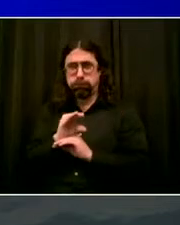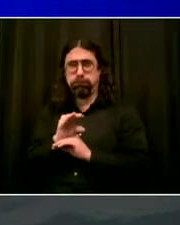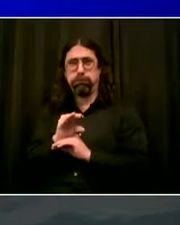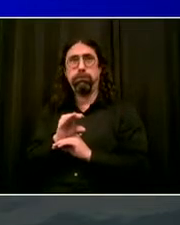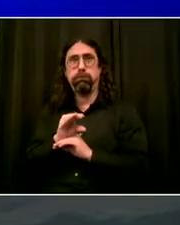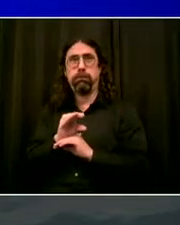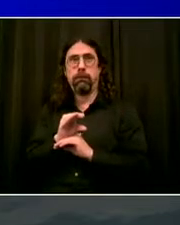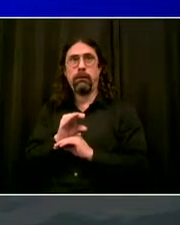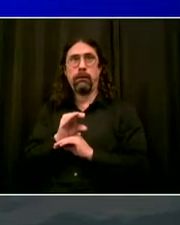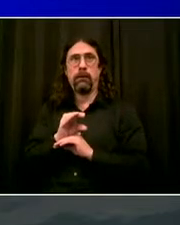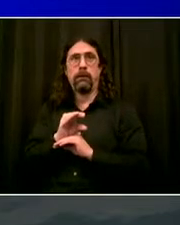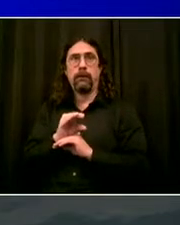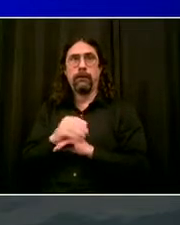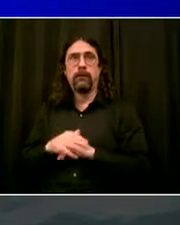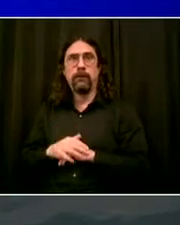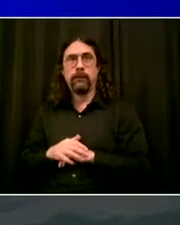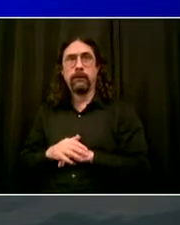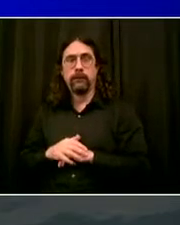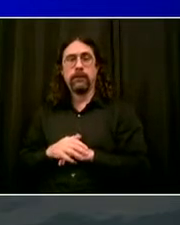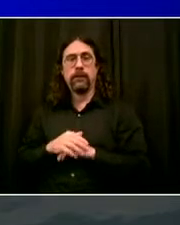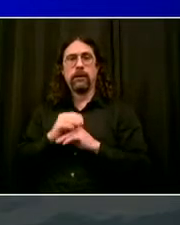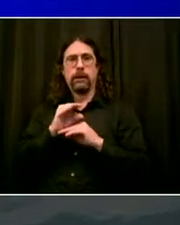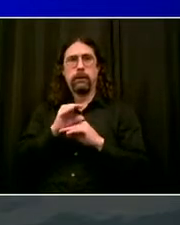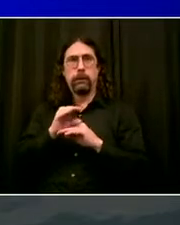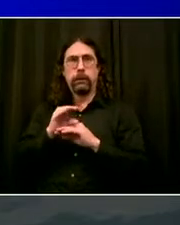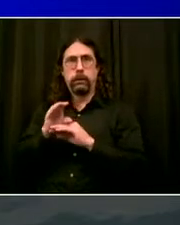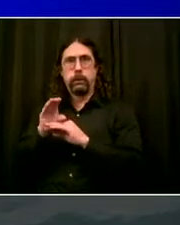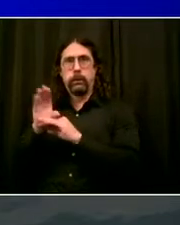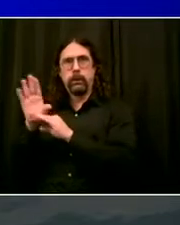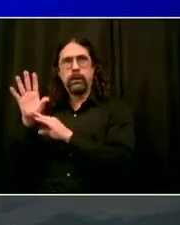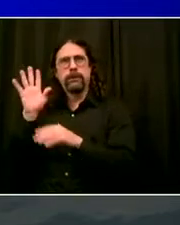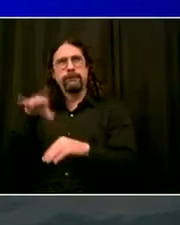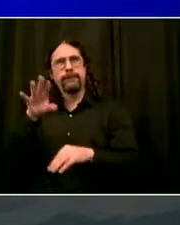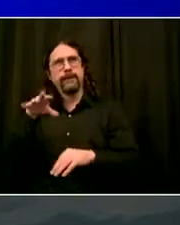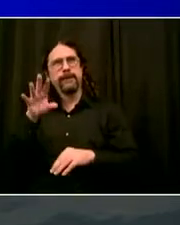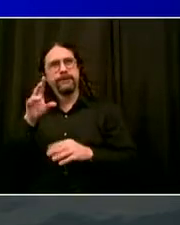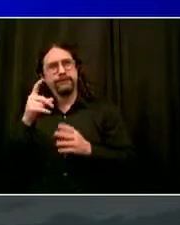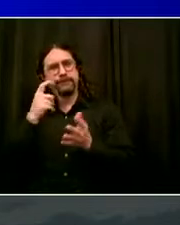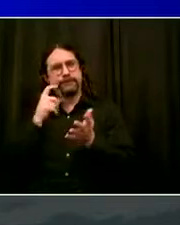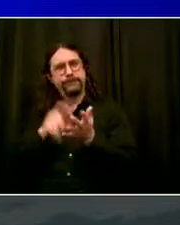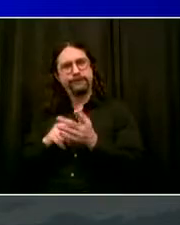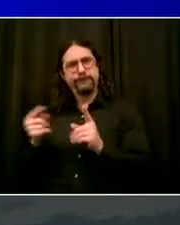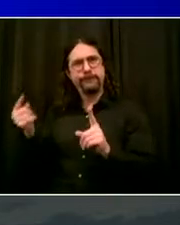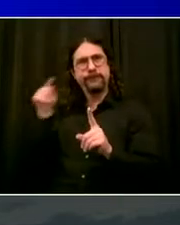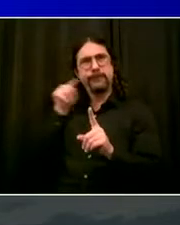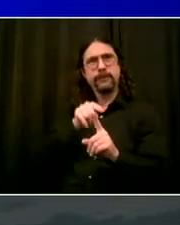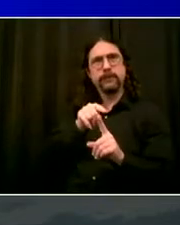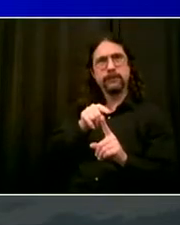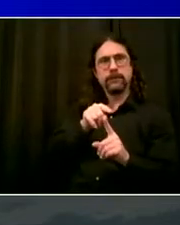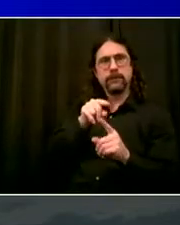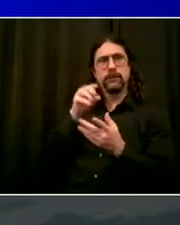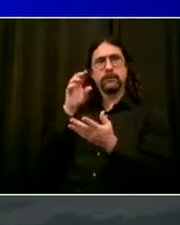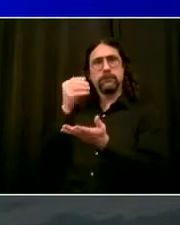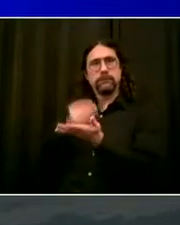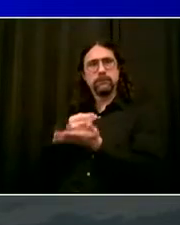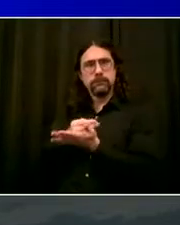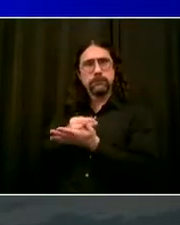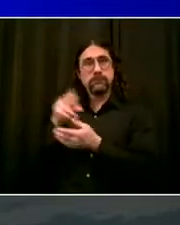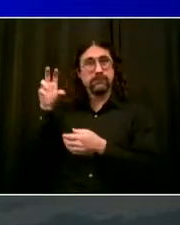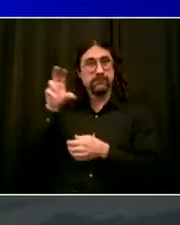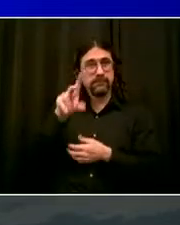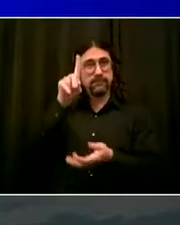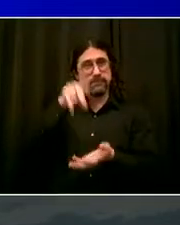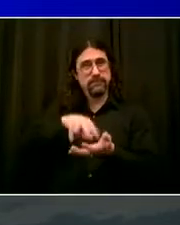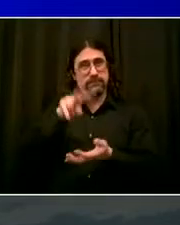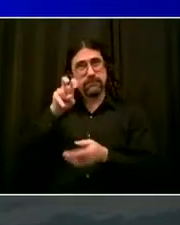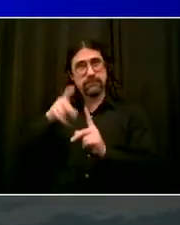of months people worked hard to bring their businesses back everyone worked hard to bring down the covid levels and open up